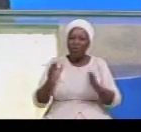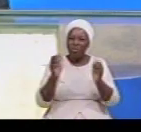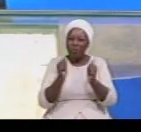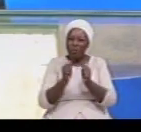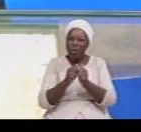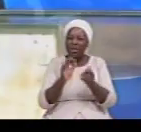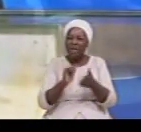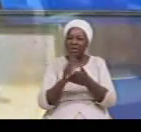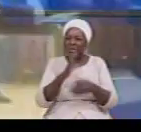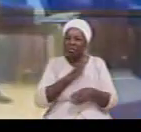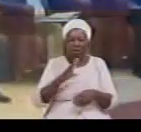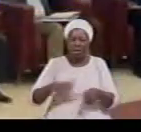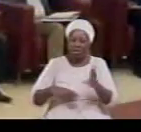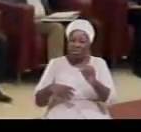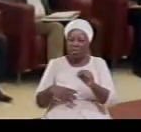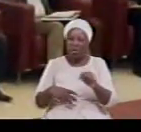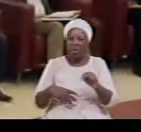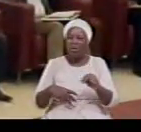you are healed.